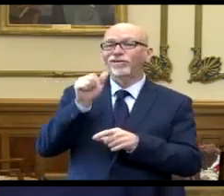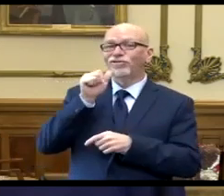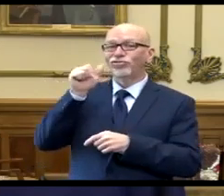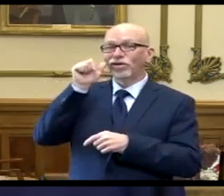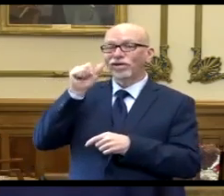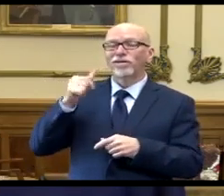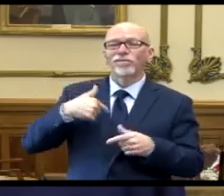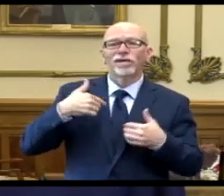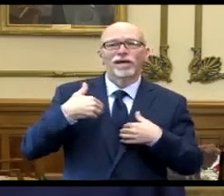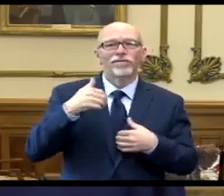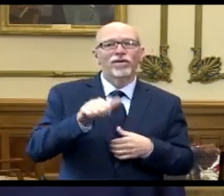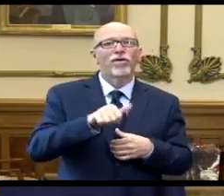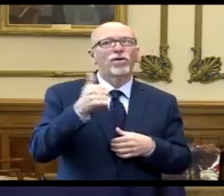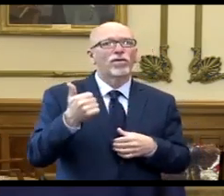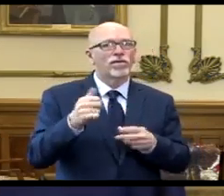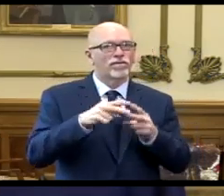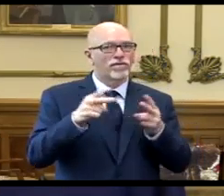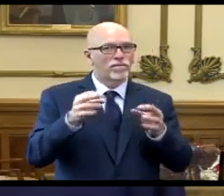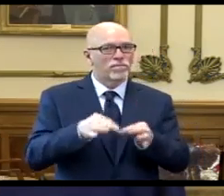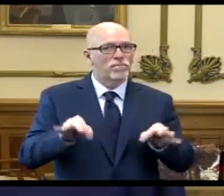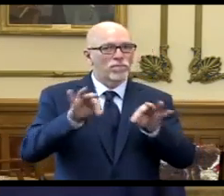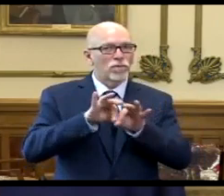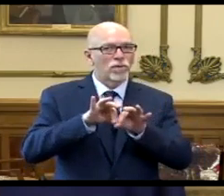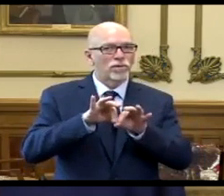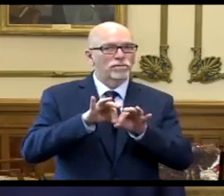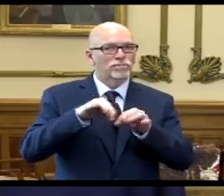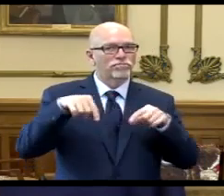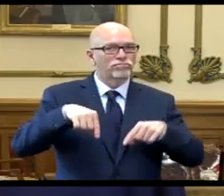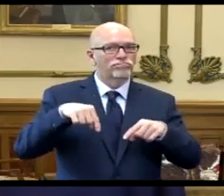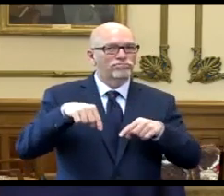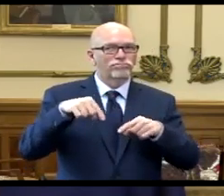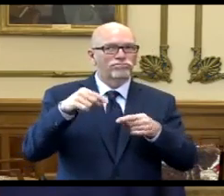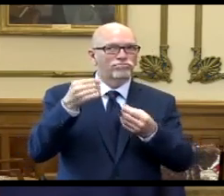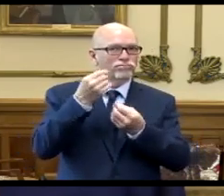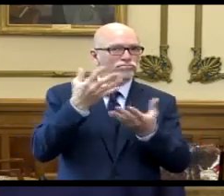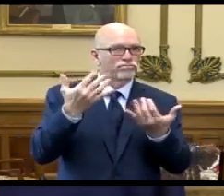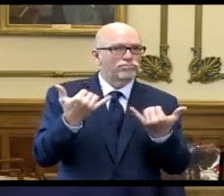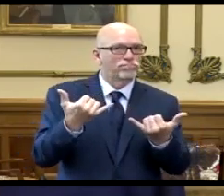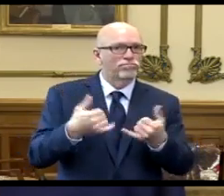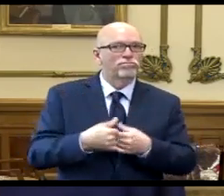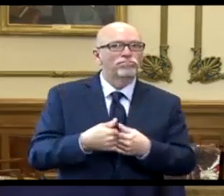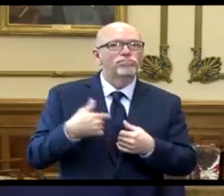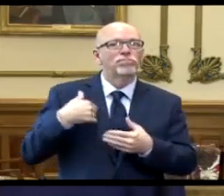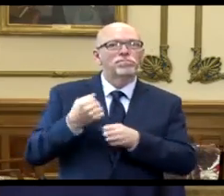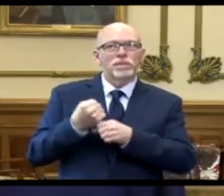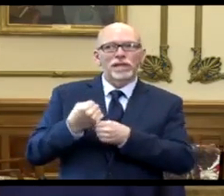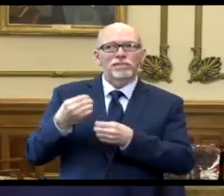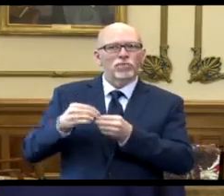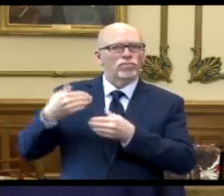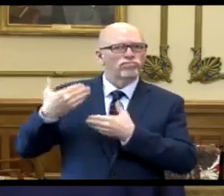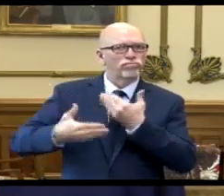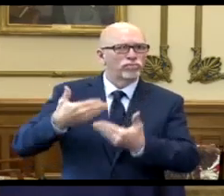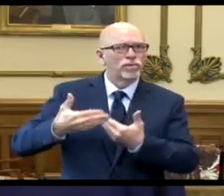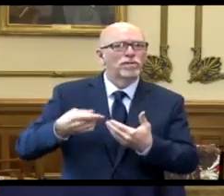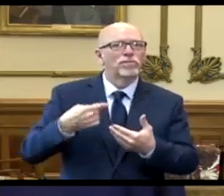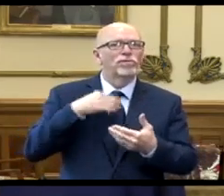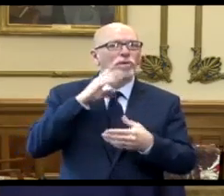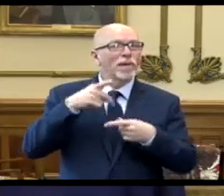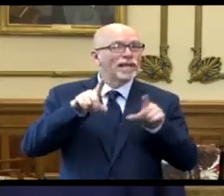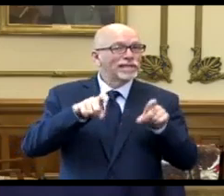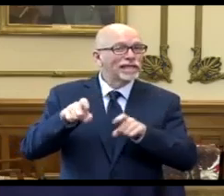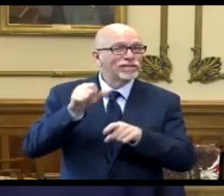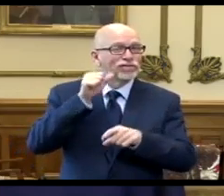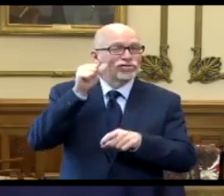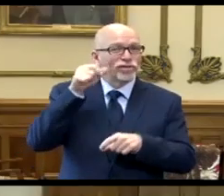got another very important substantive day today. We've made some more progress. We talked about testing